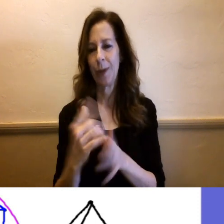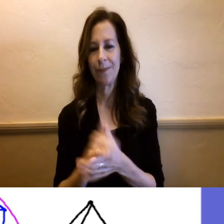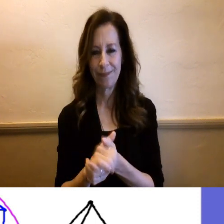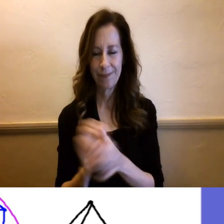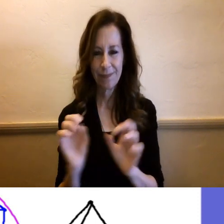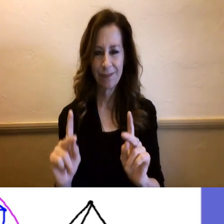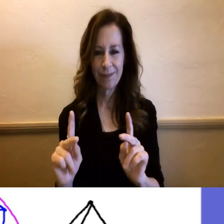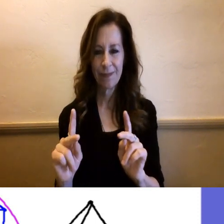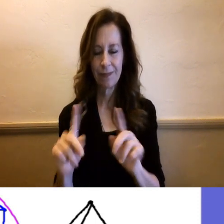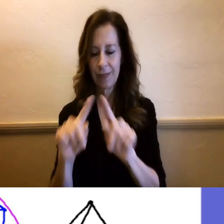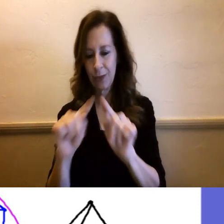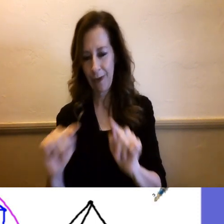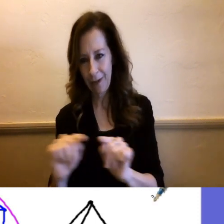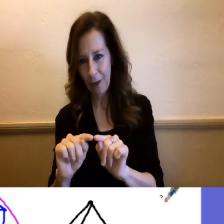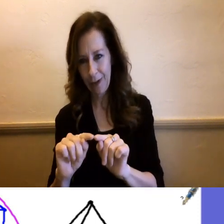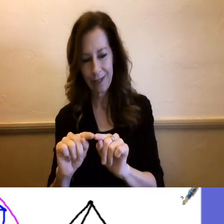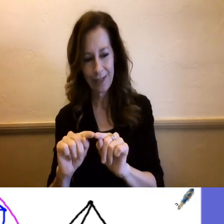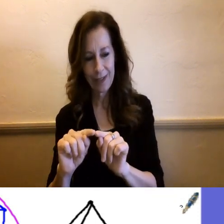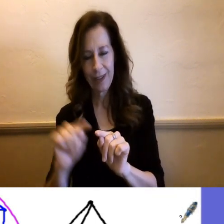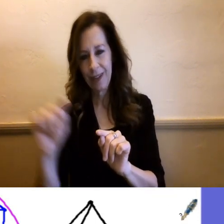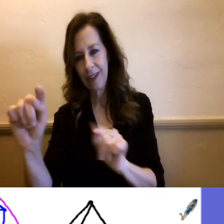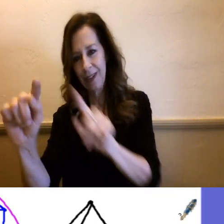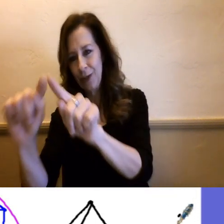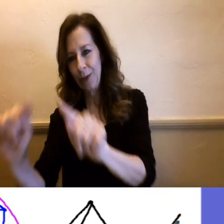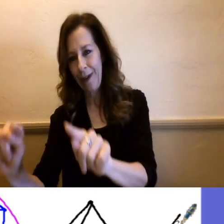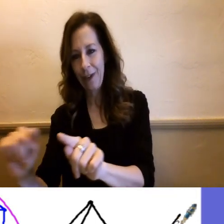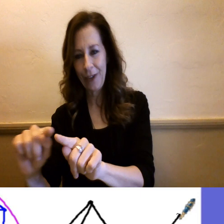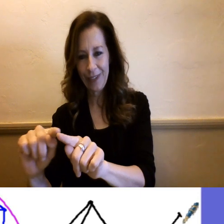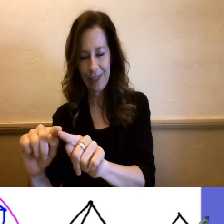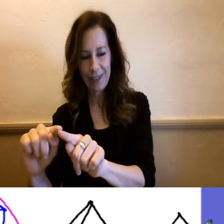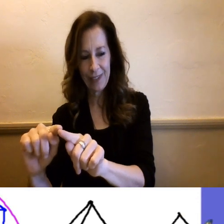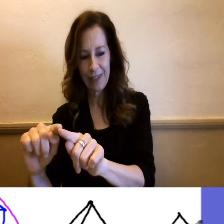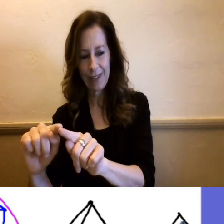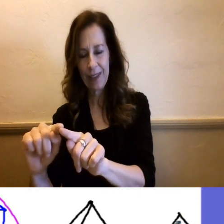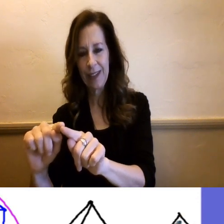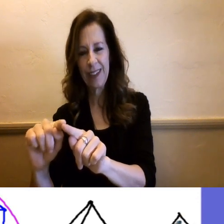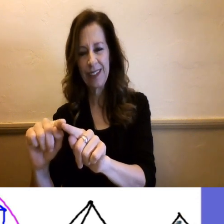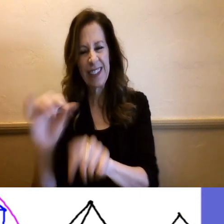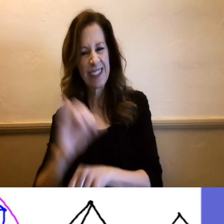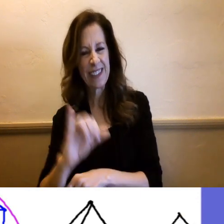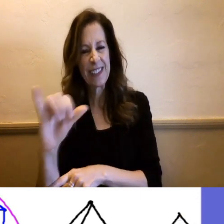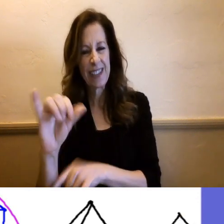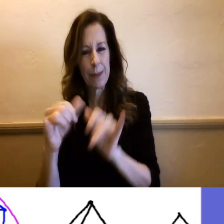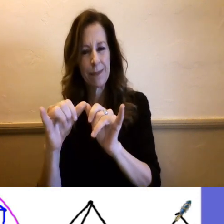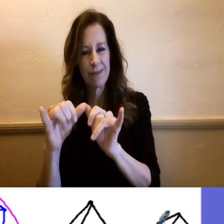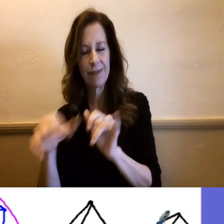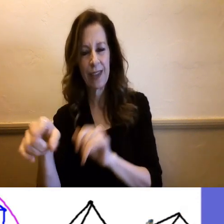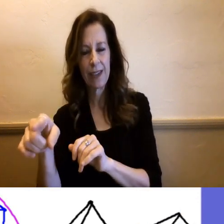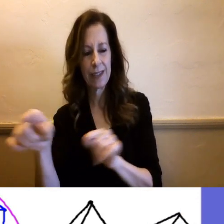one. Triangle. I'll put this one over here. Try to make the same